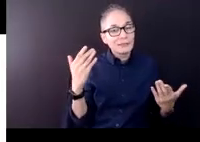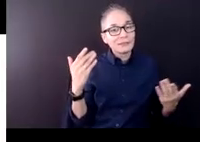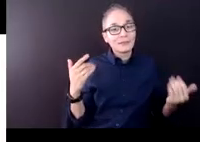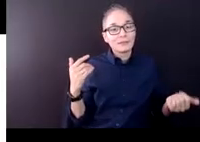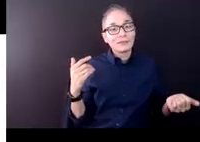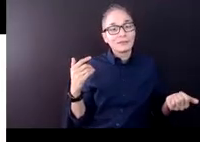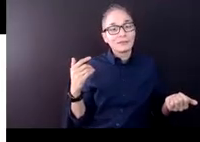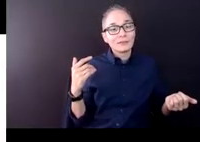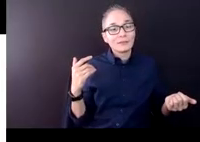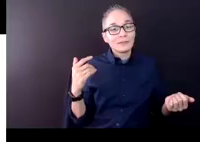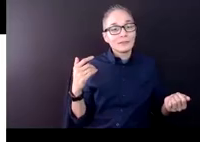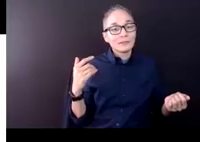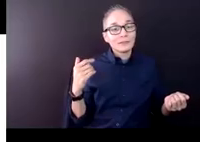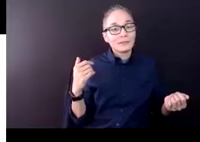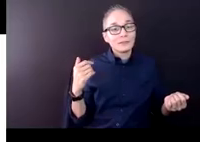But